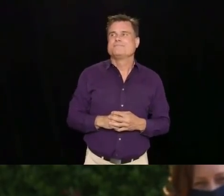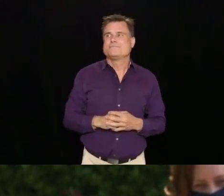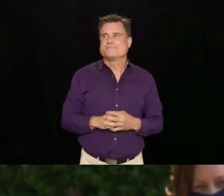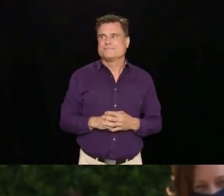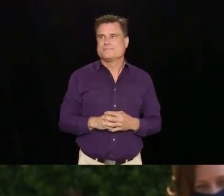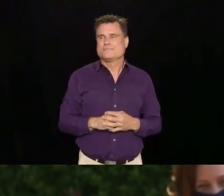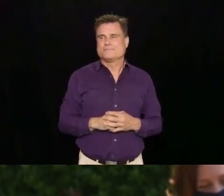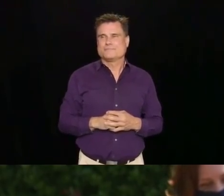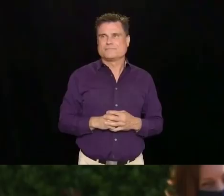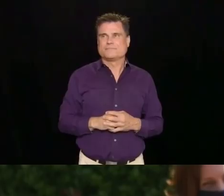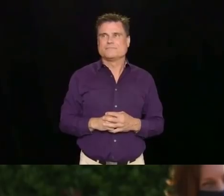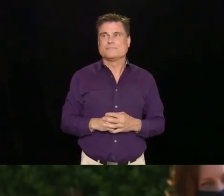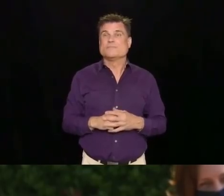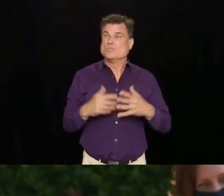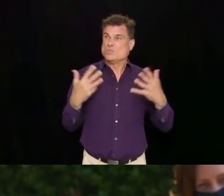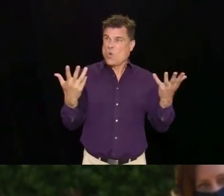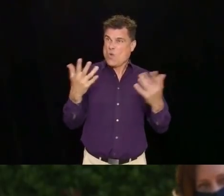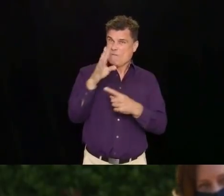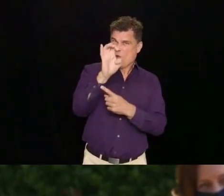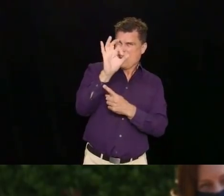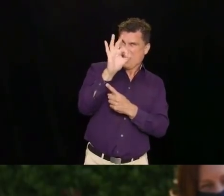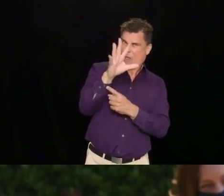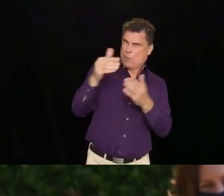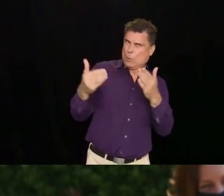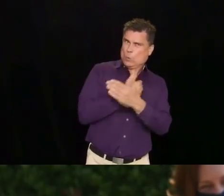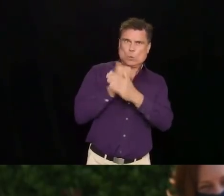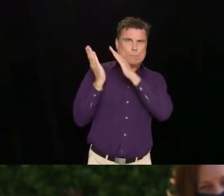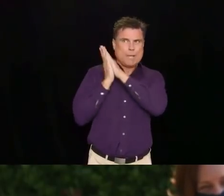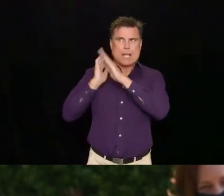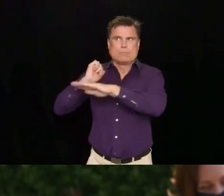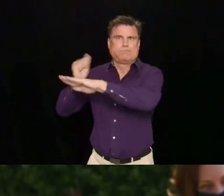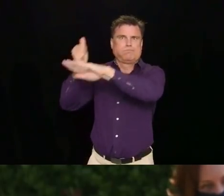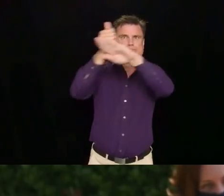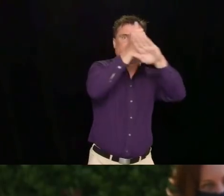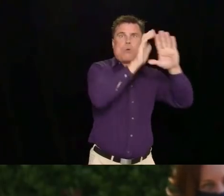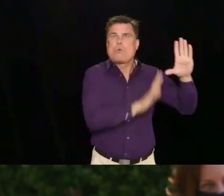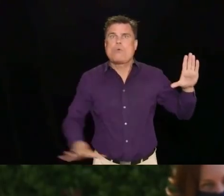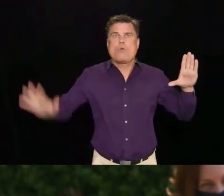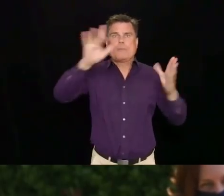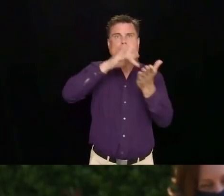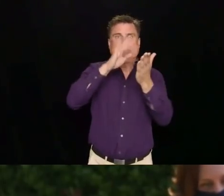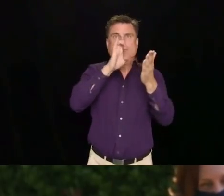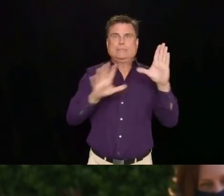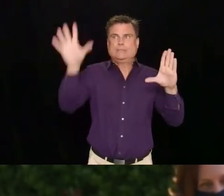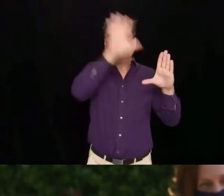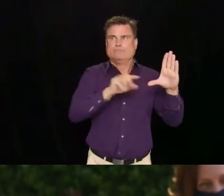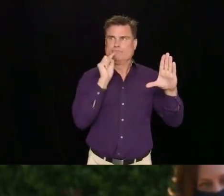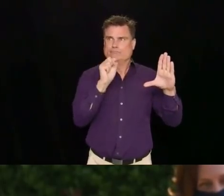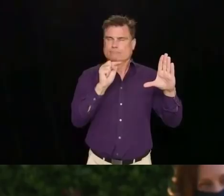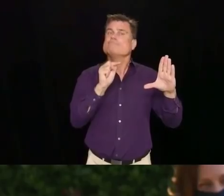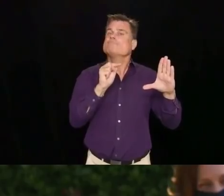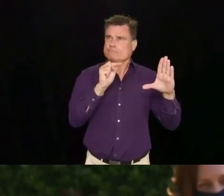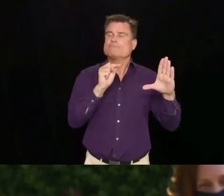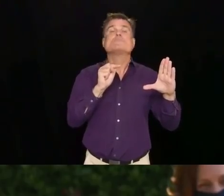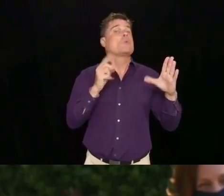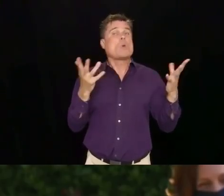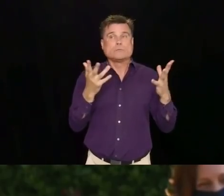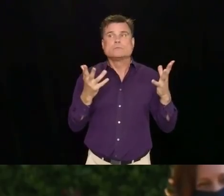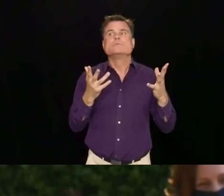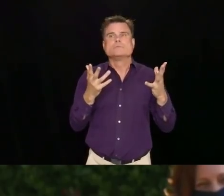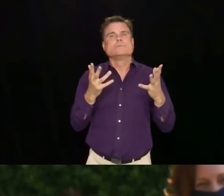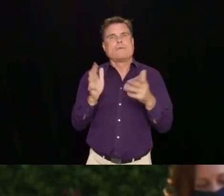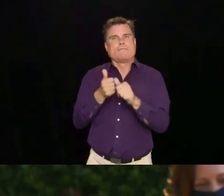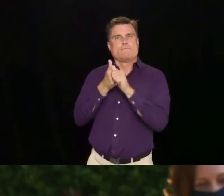Yeah. For 495 beds, which is a significant, obviously significant increase on the base, the current